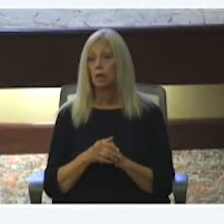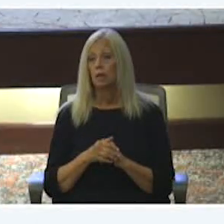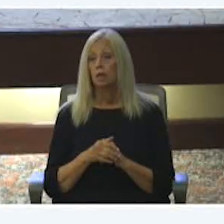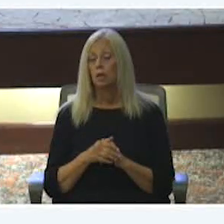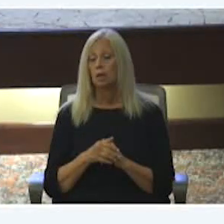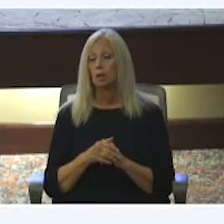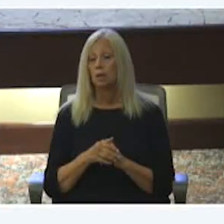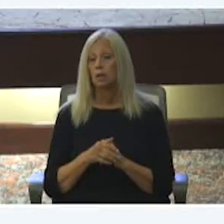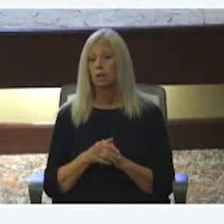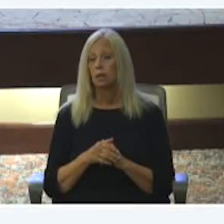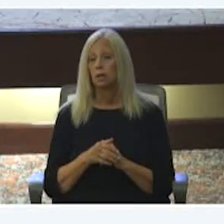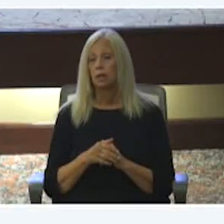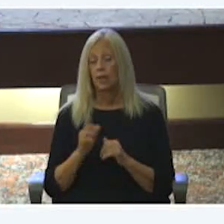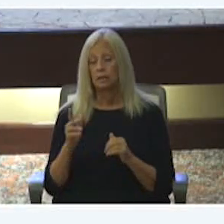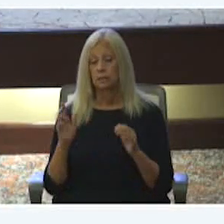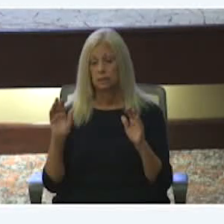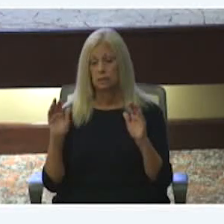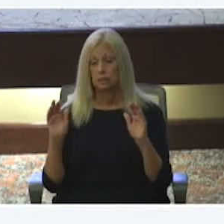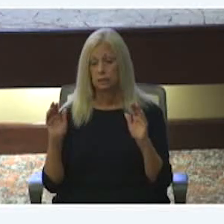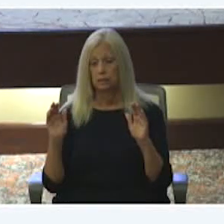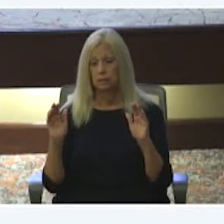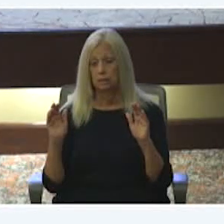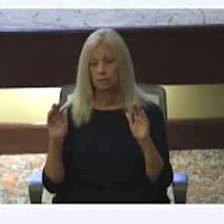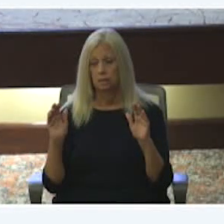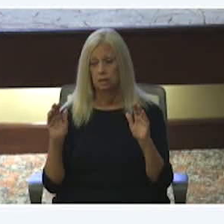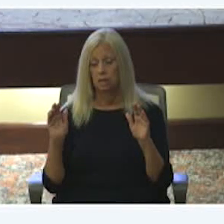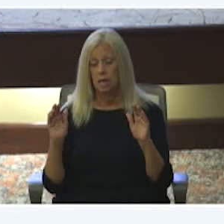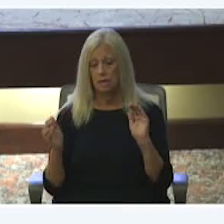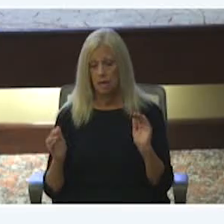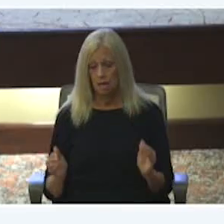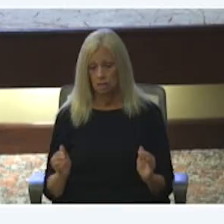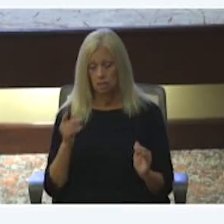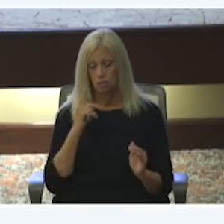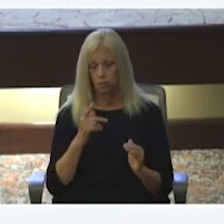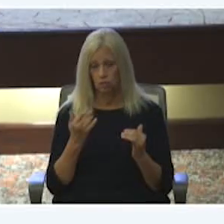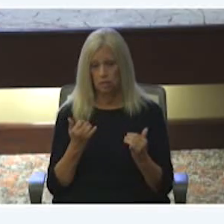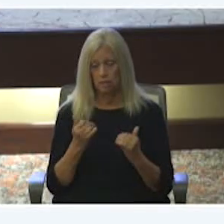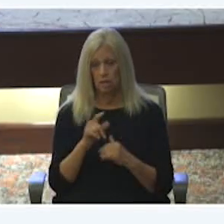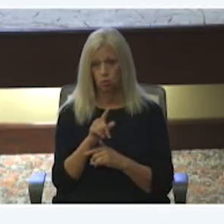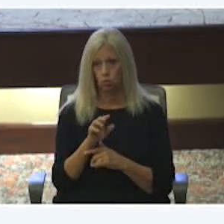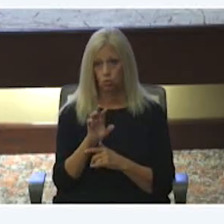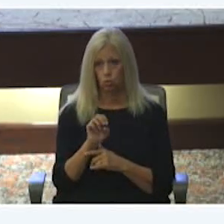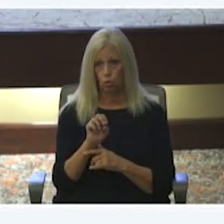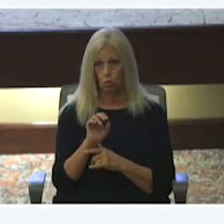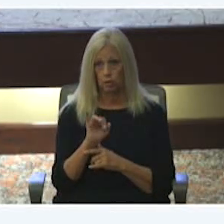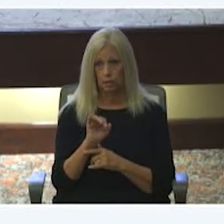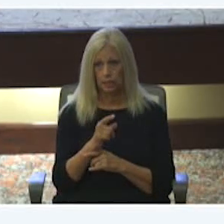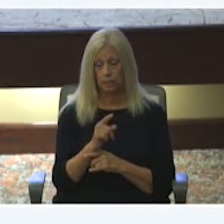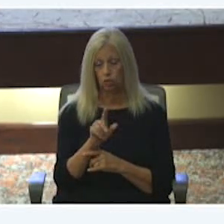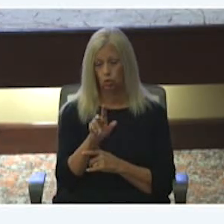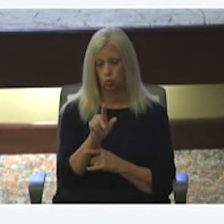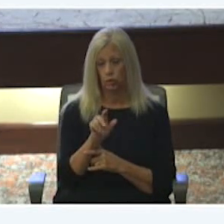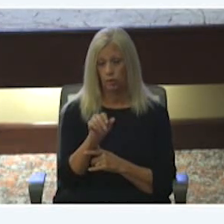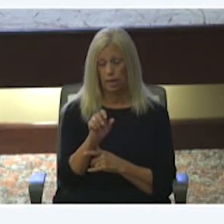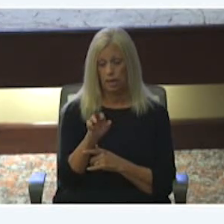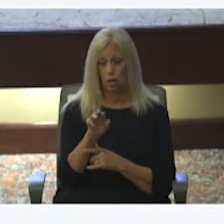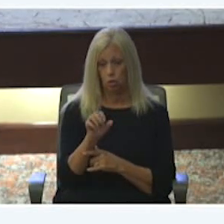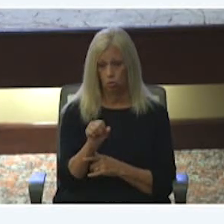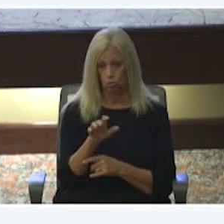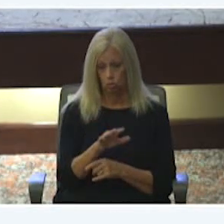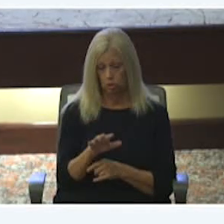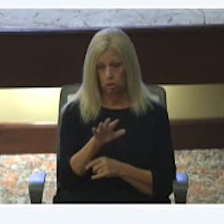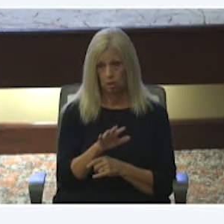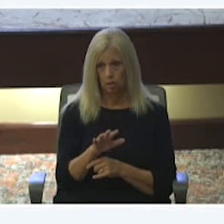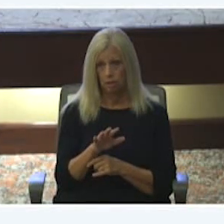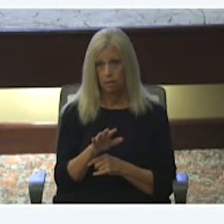Here's some analysis on the current zoning. You can see that the R3E zoning, about 23 acres, is zoned that